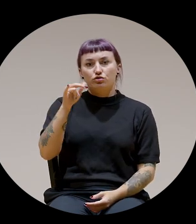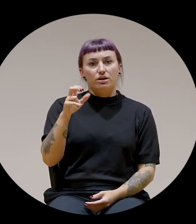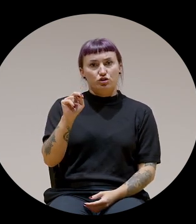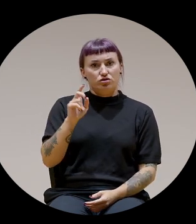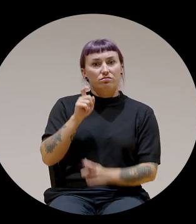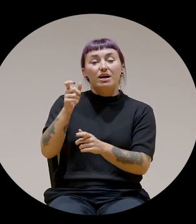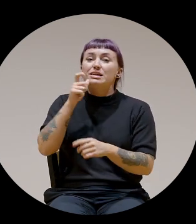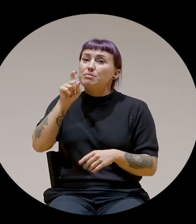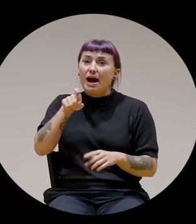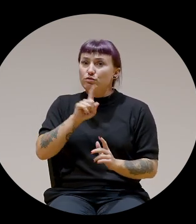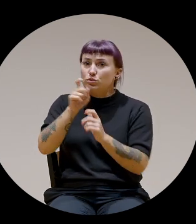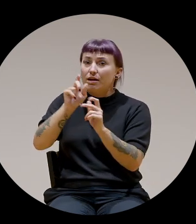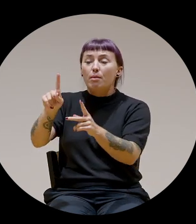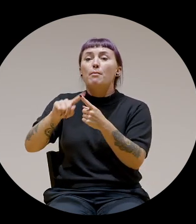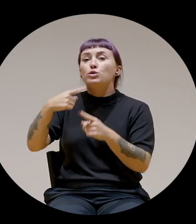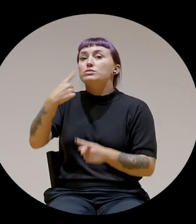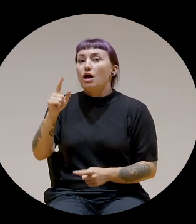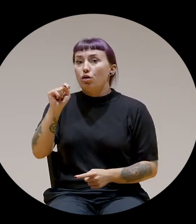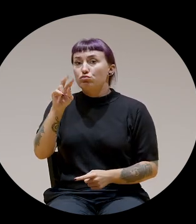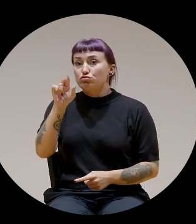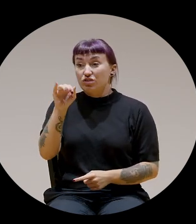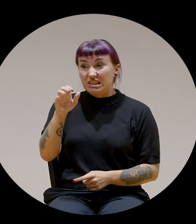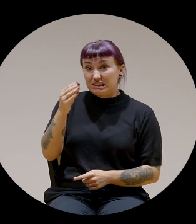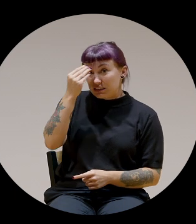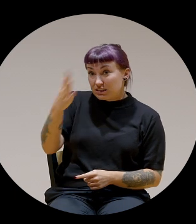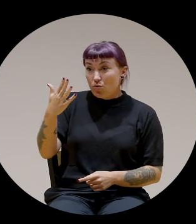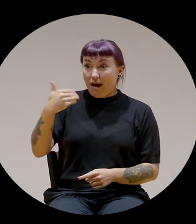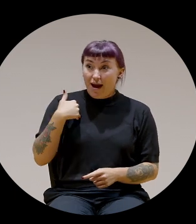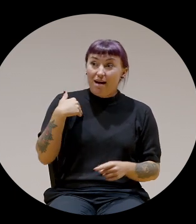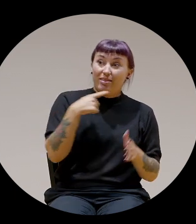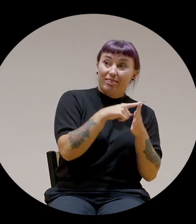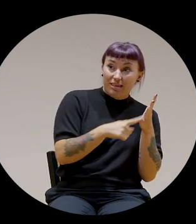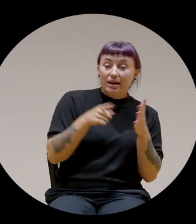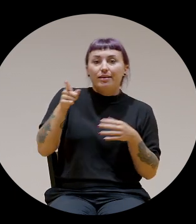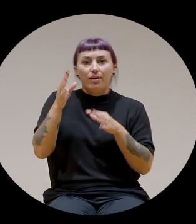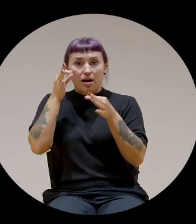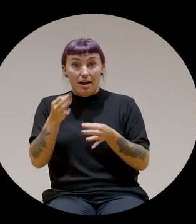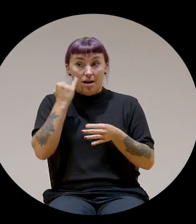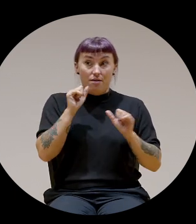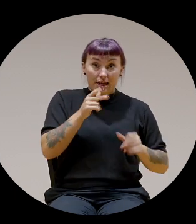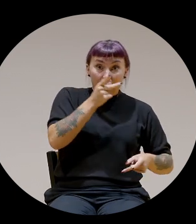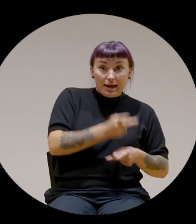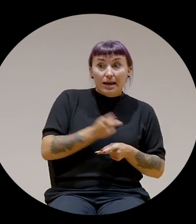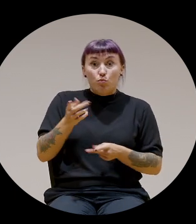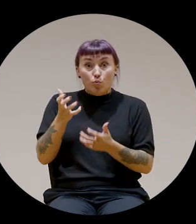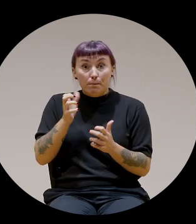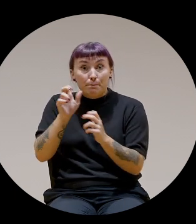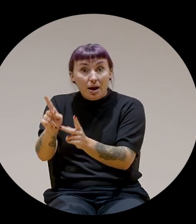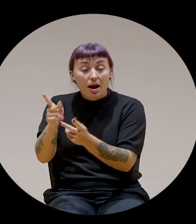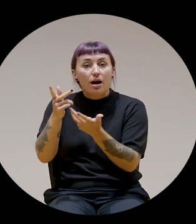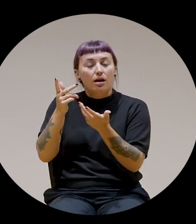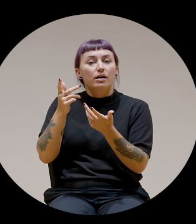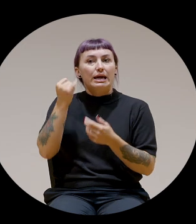has to go back. It means you have to tell the tribe you have these, and they decide, do you get to keep it? Do they want it